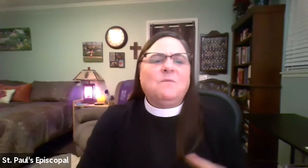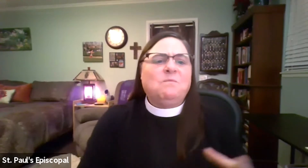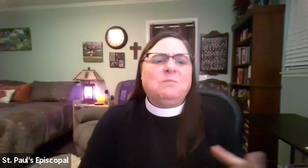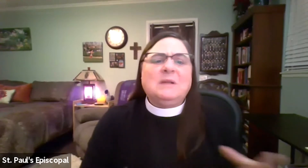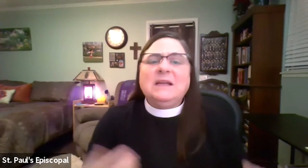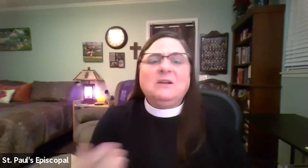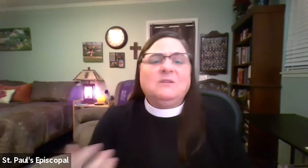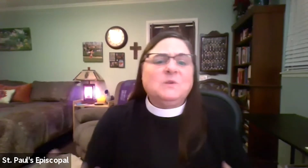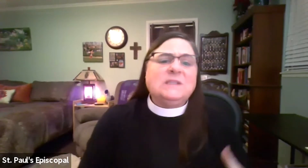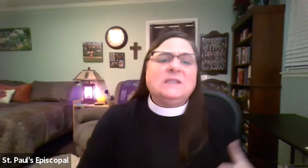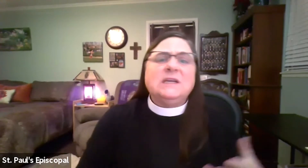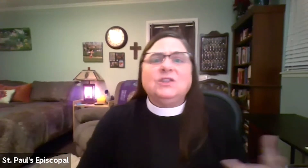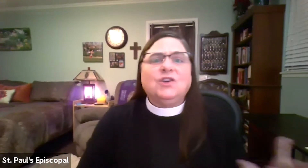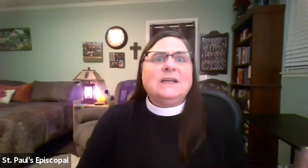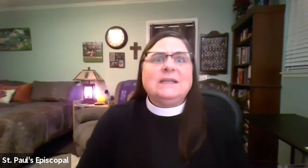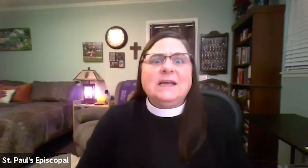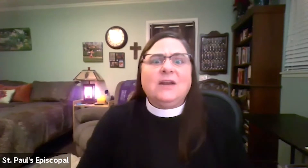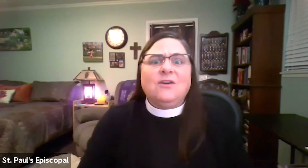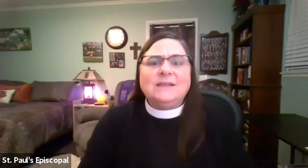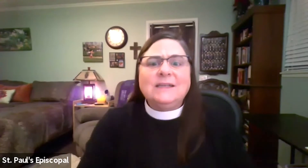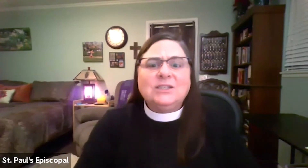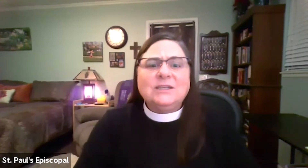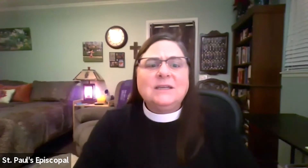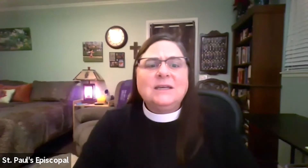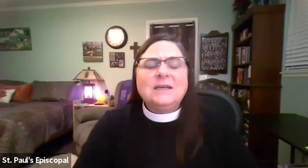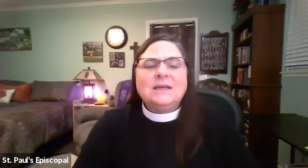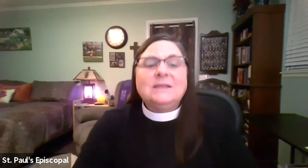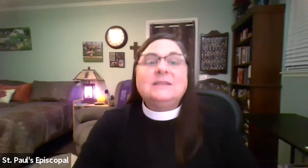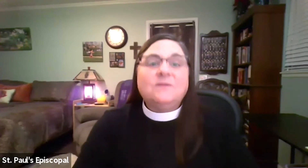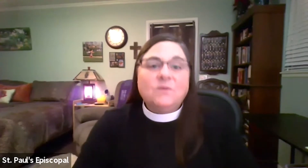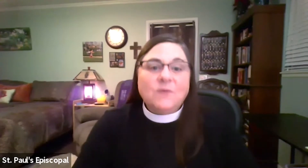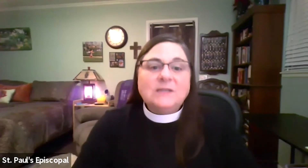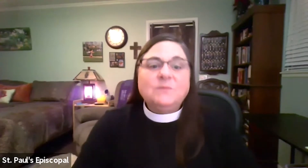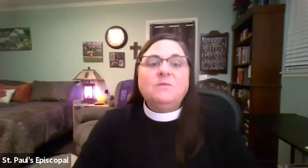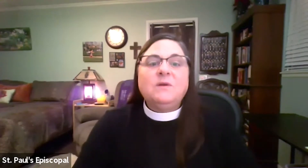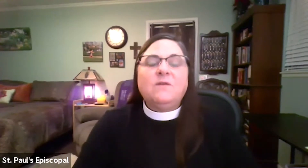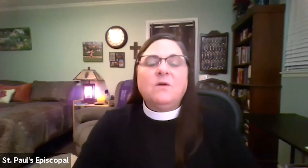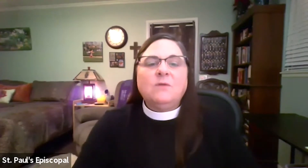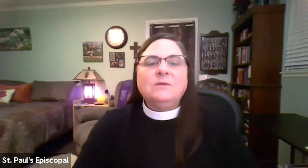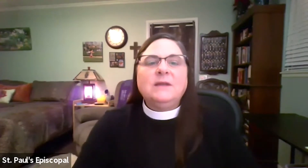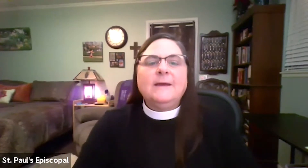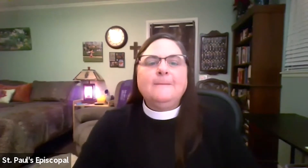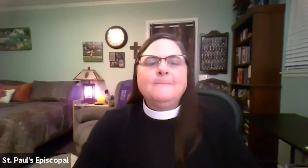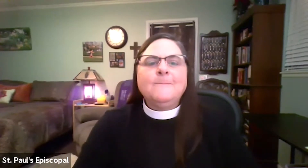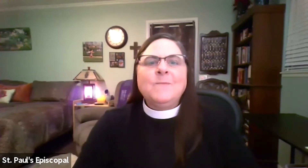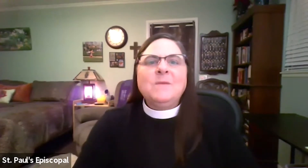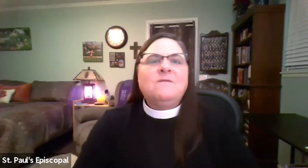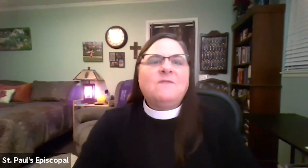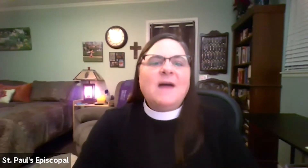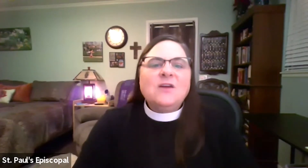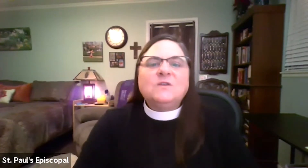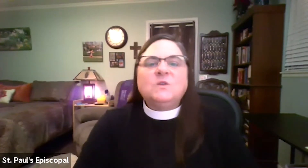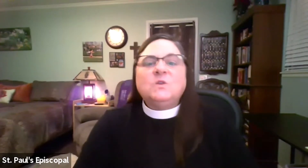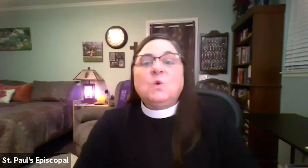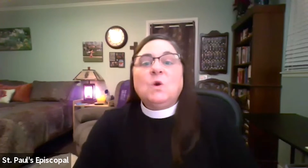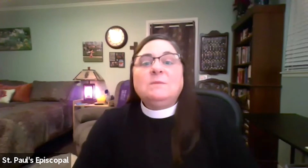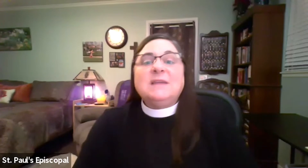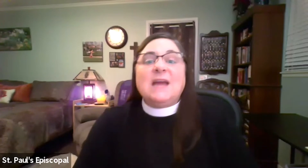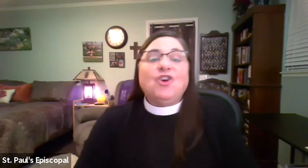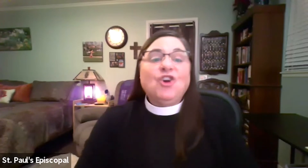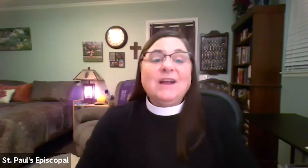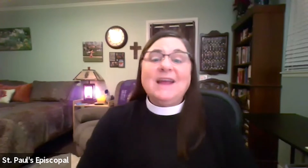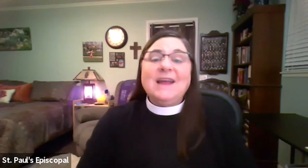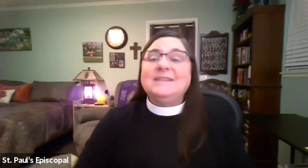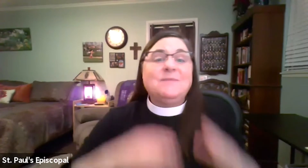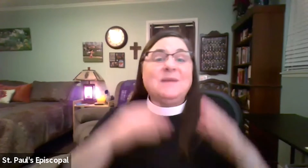disrespect, the political twisting and turning to get our attention, the civil rights movement of our own day, fires, storms,